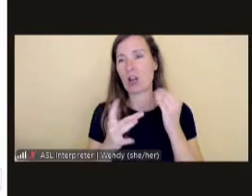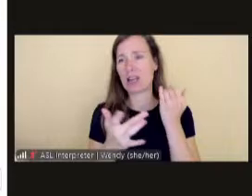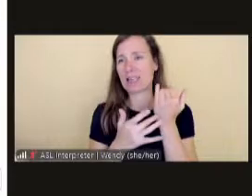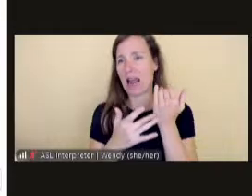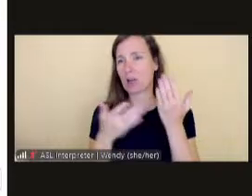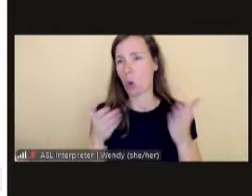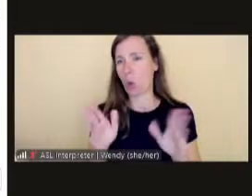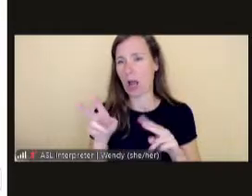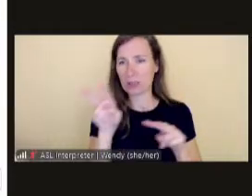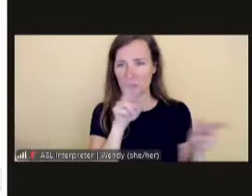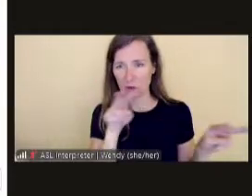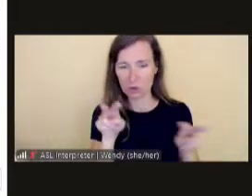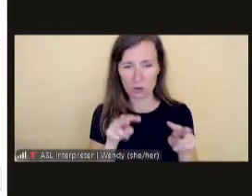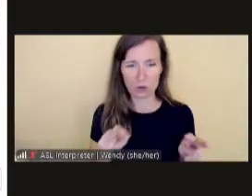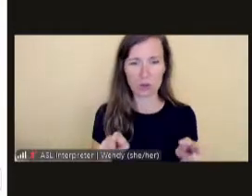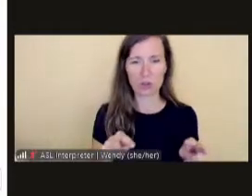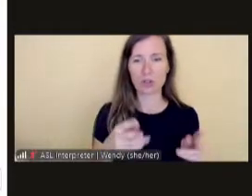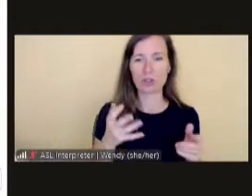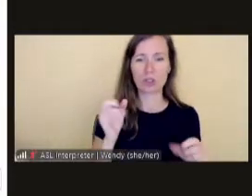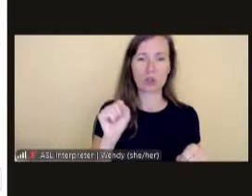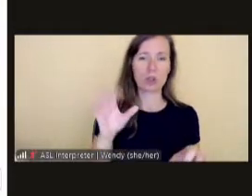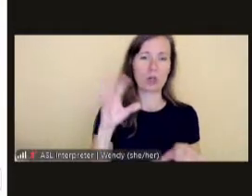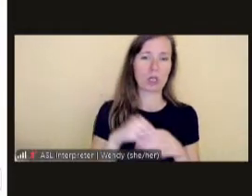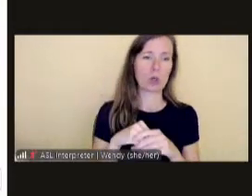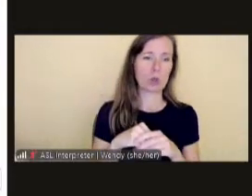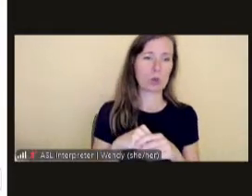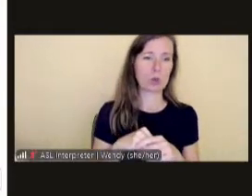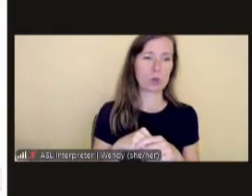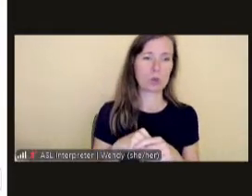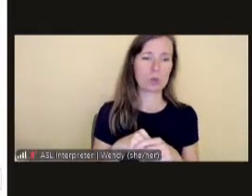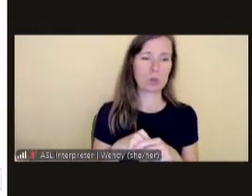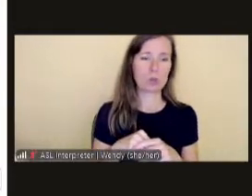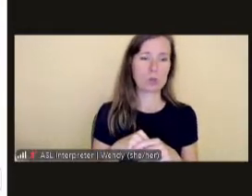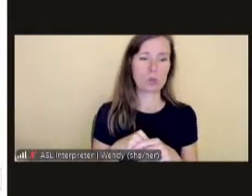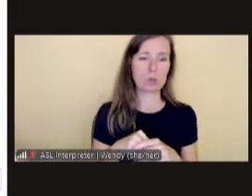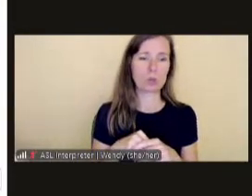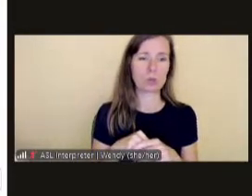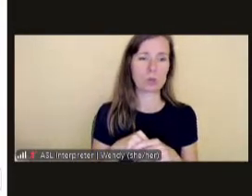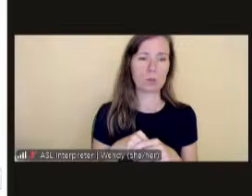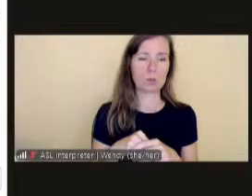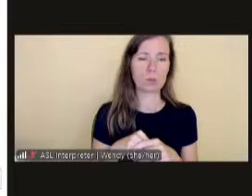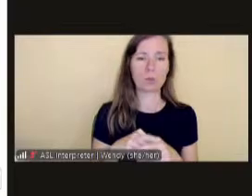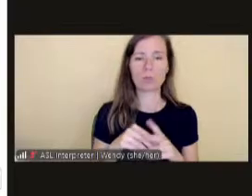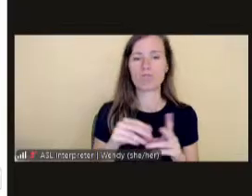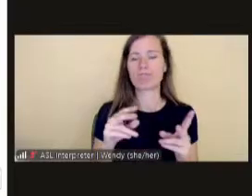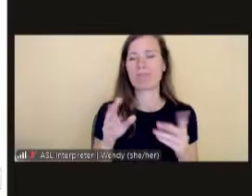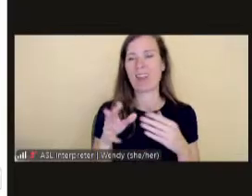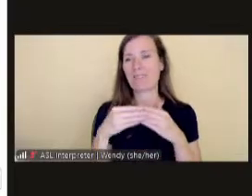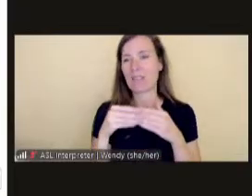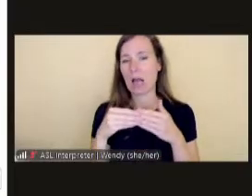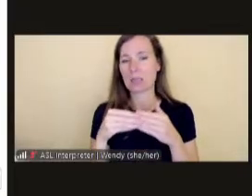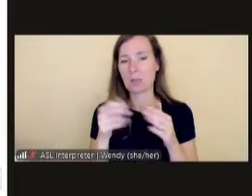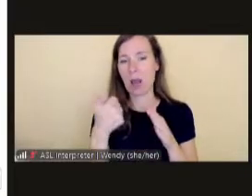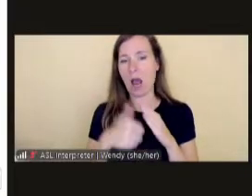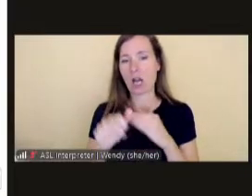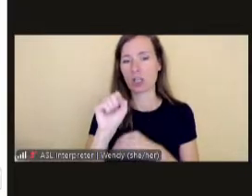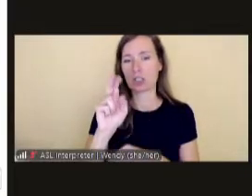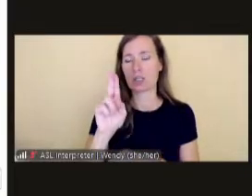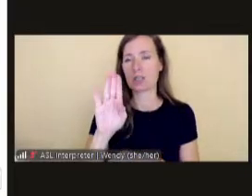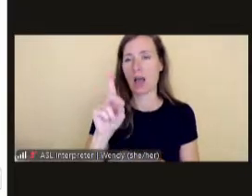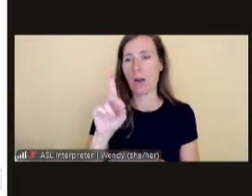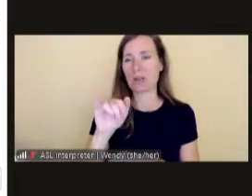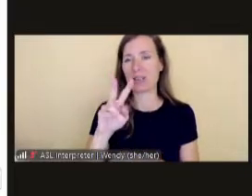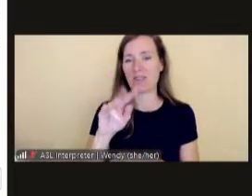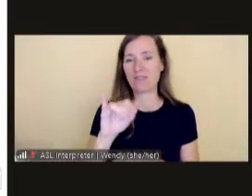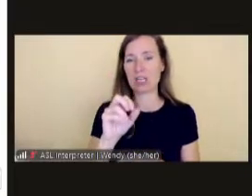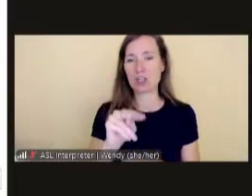Could include variances, could include looking at flexibility under the subdivision regs. We're continuing to